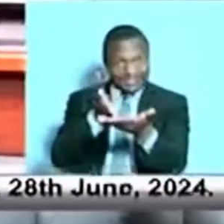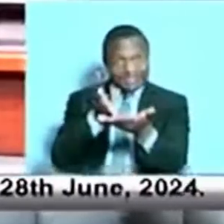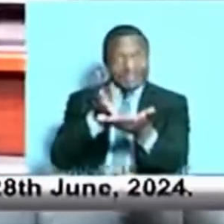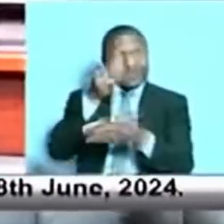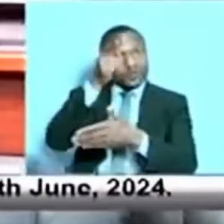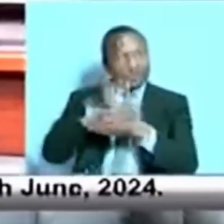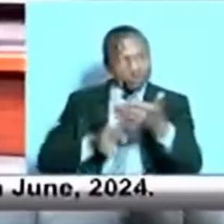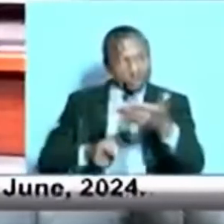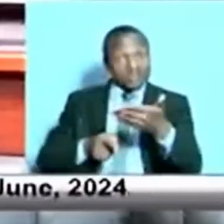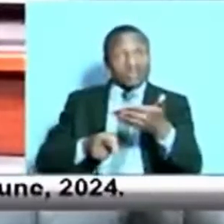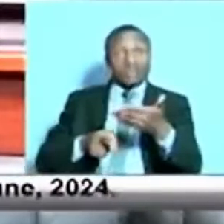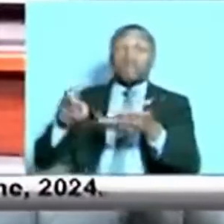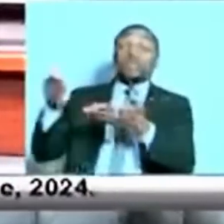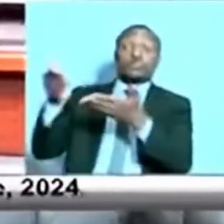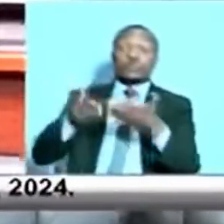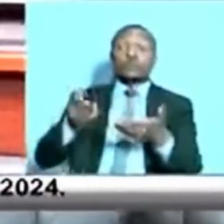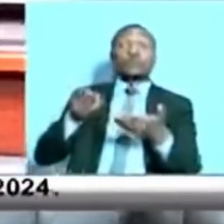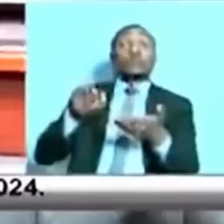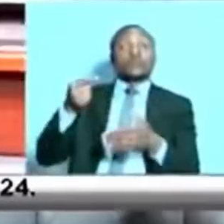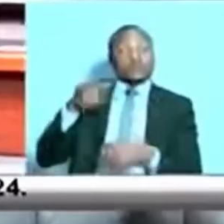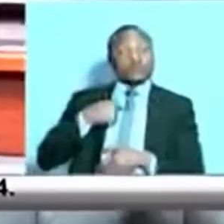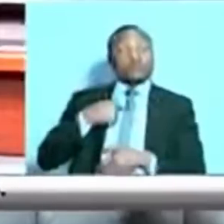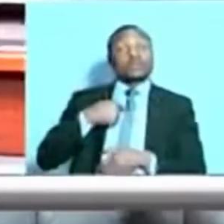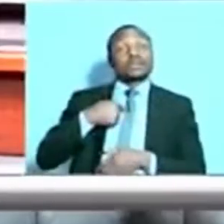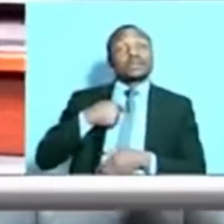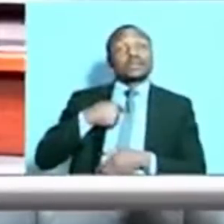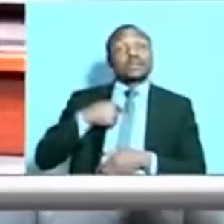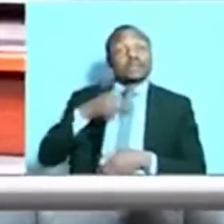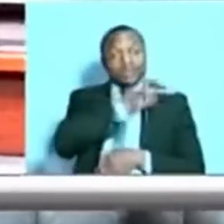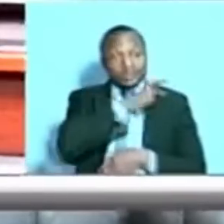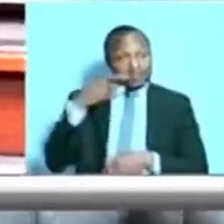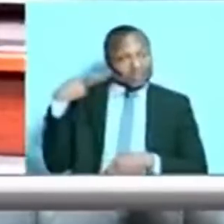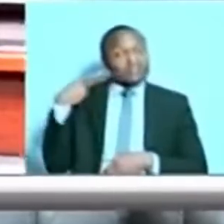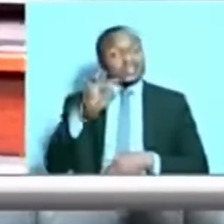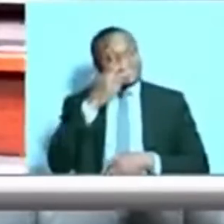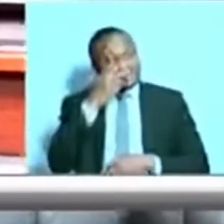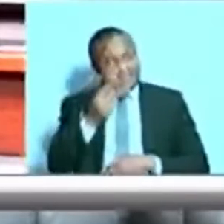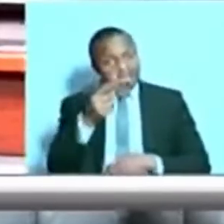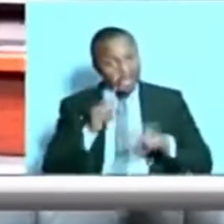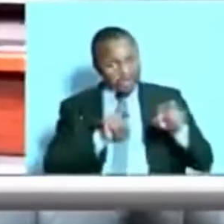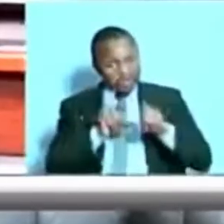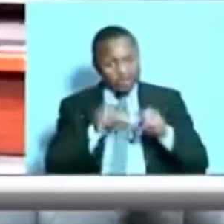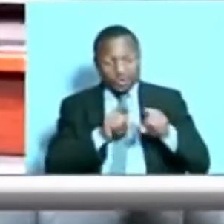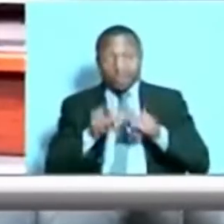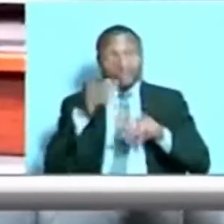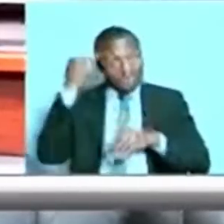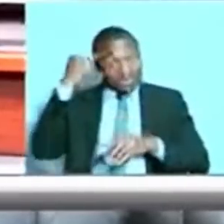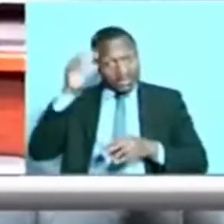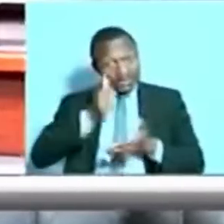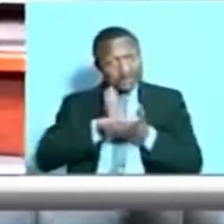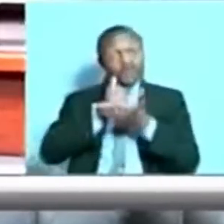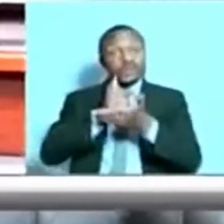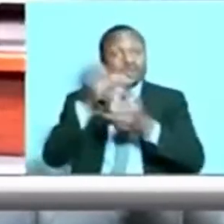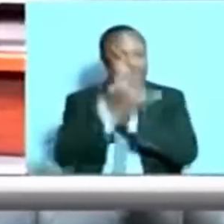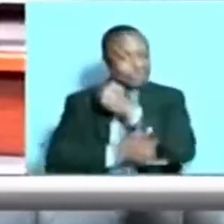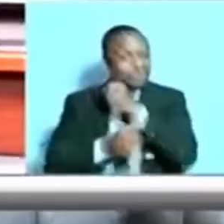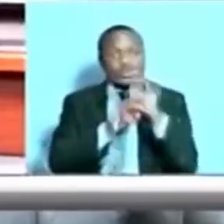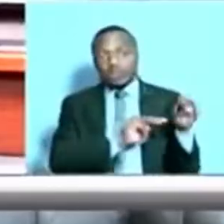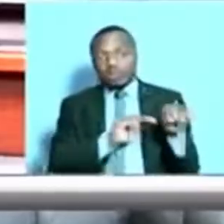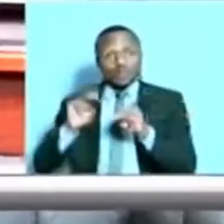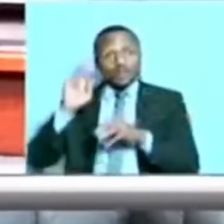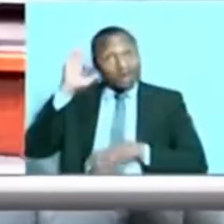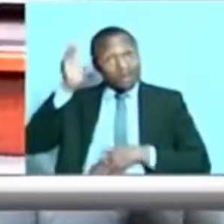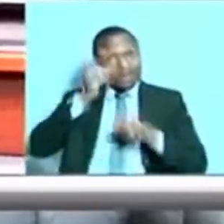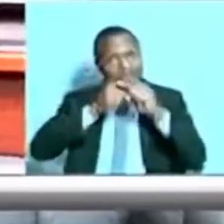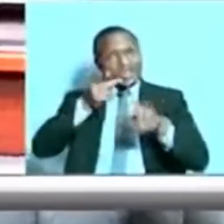is what brought me to Parliament, is to see to it that we compete on ideas, we help this country and move forward.